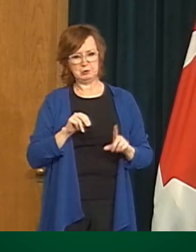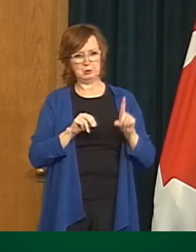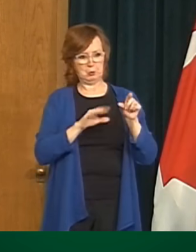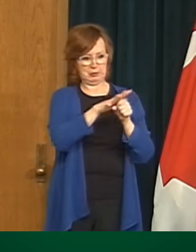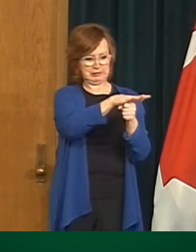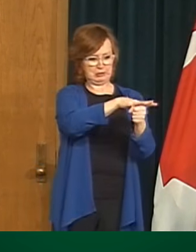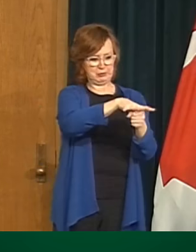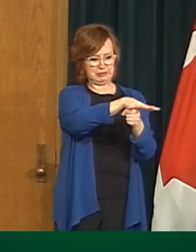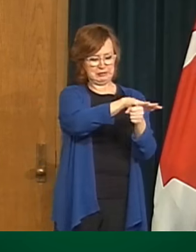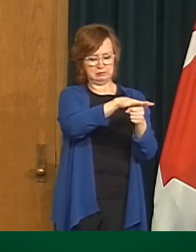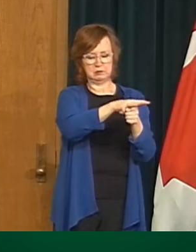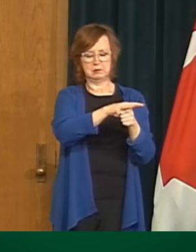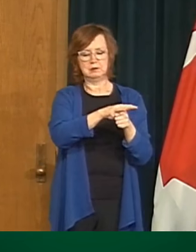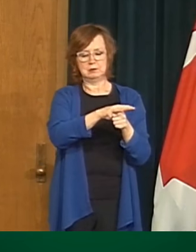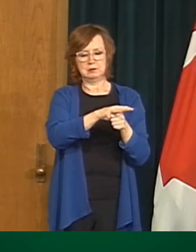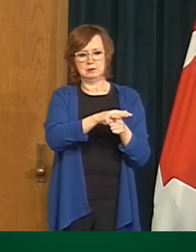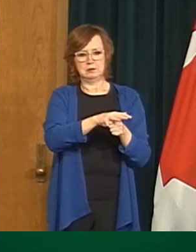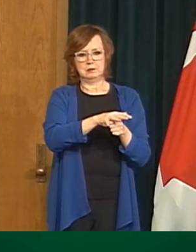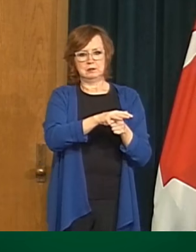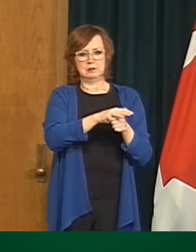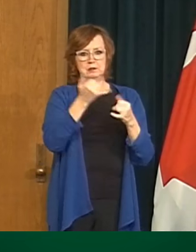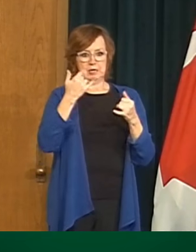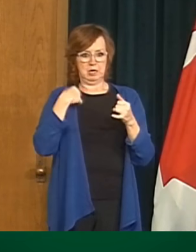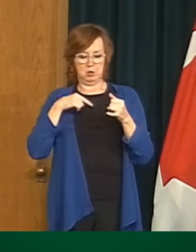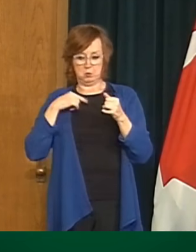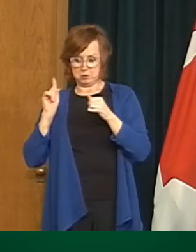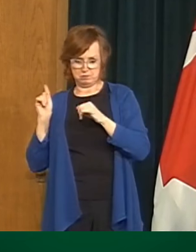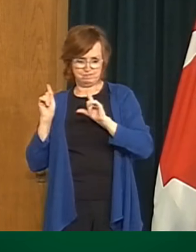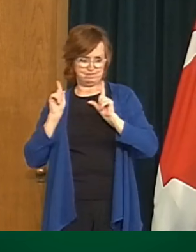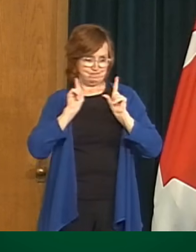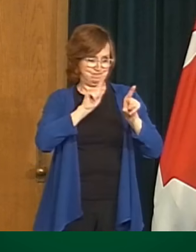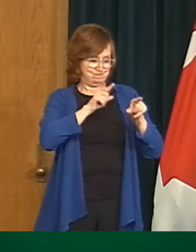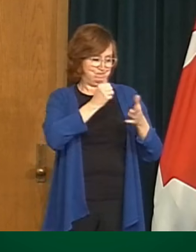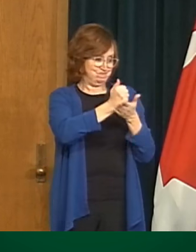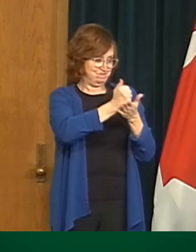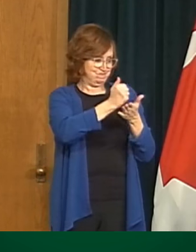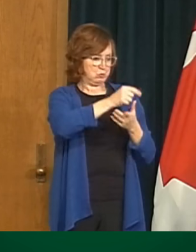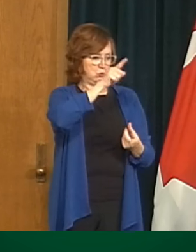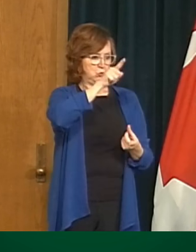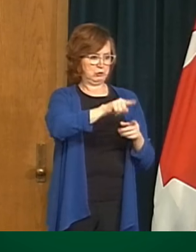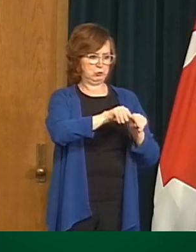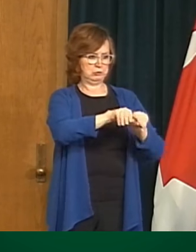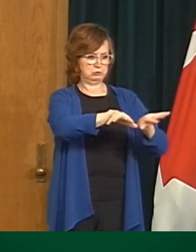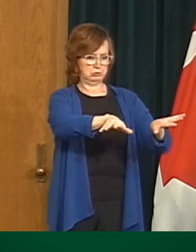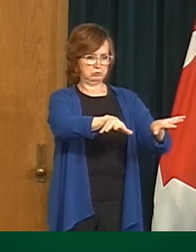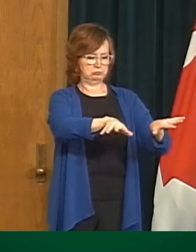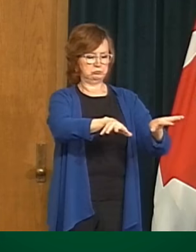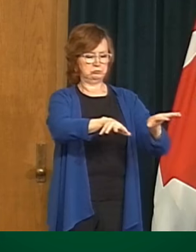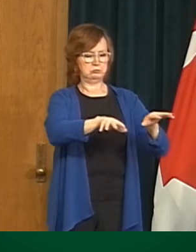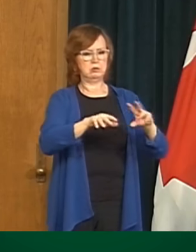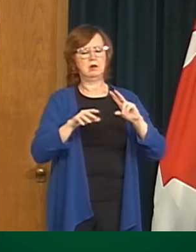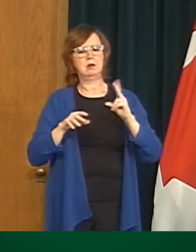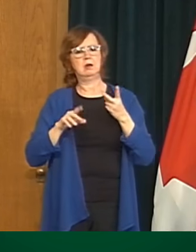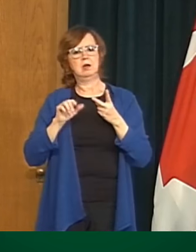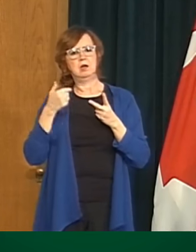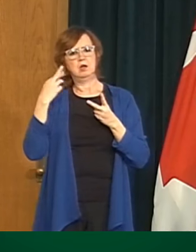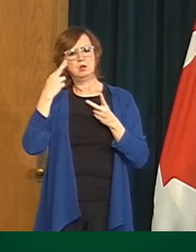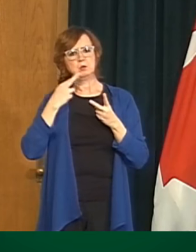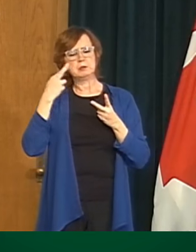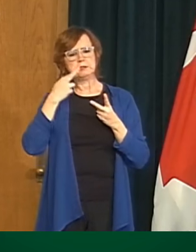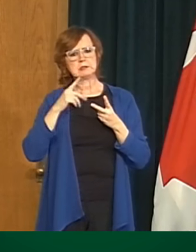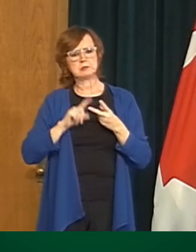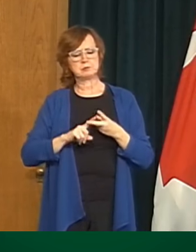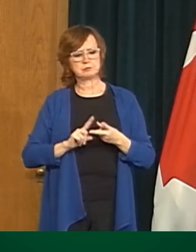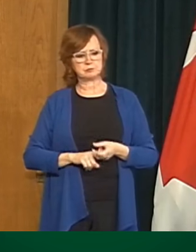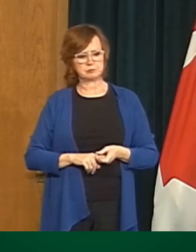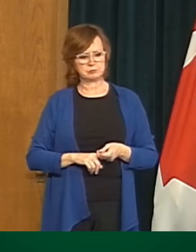that. And it is also a reality that due to hospitalization,